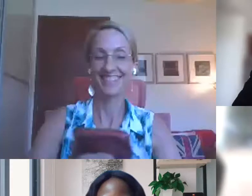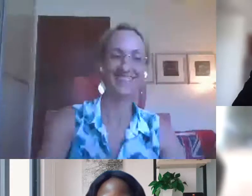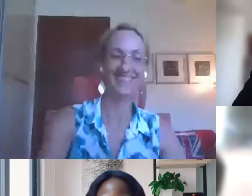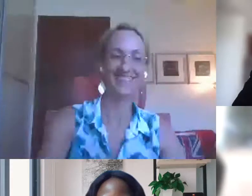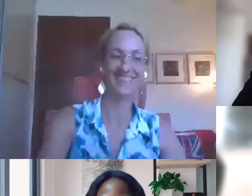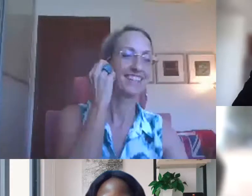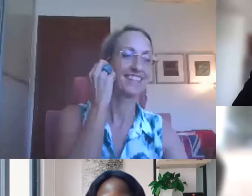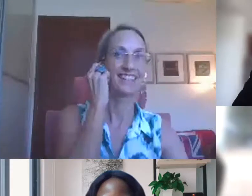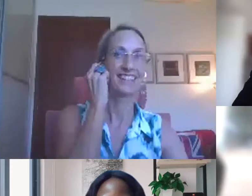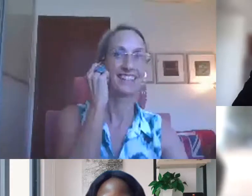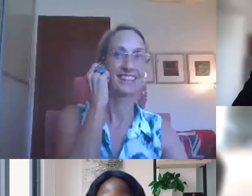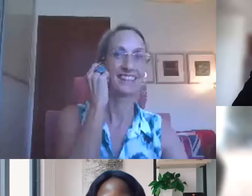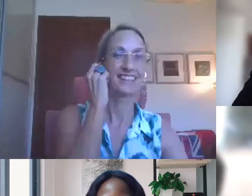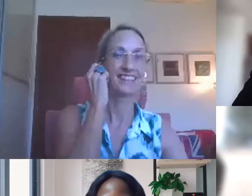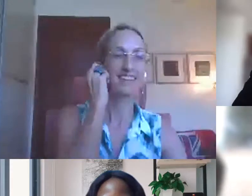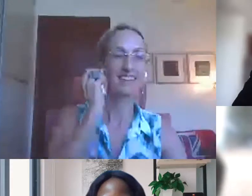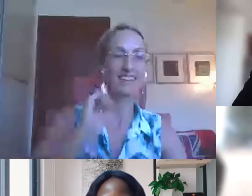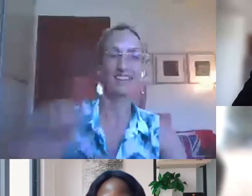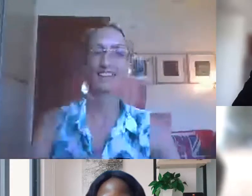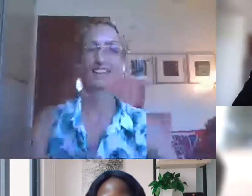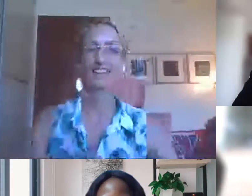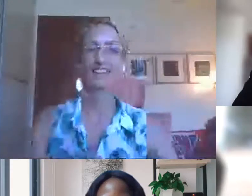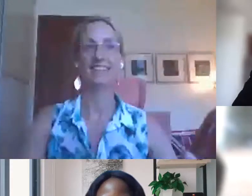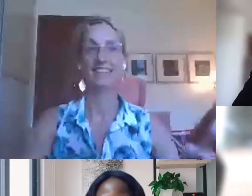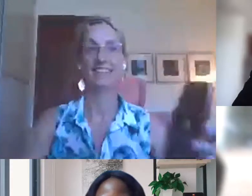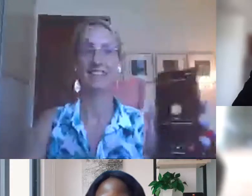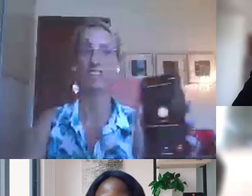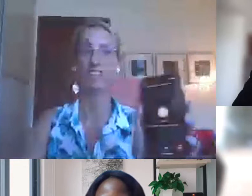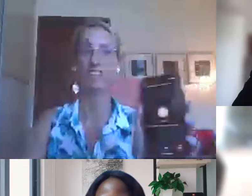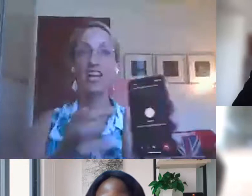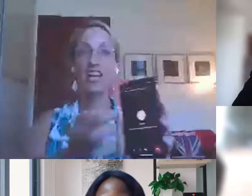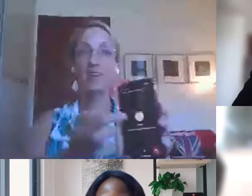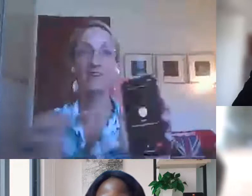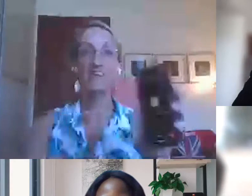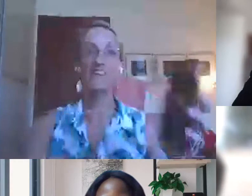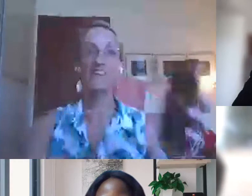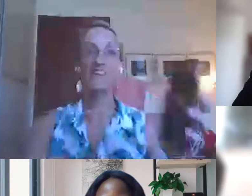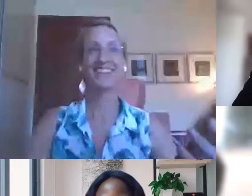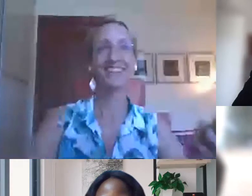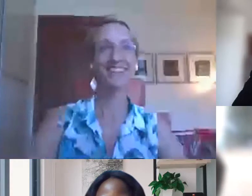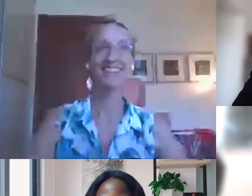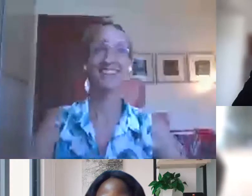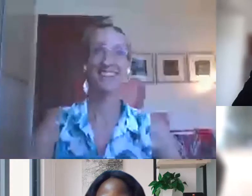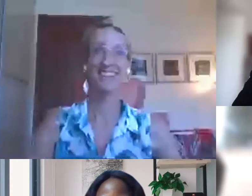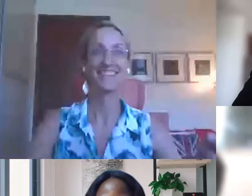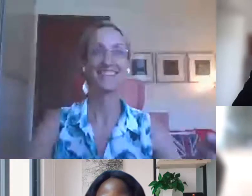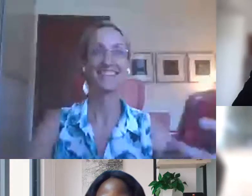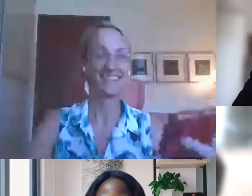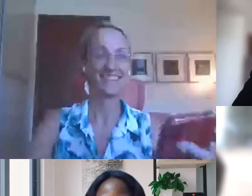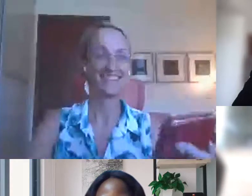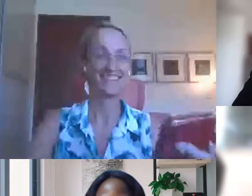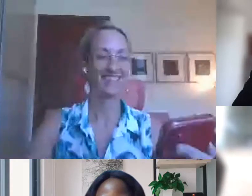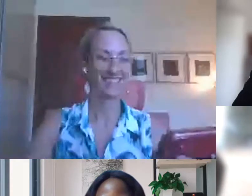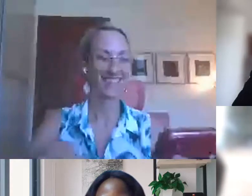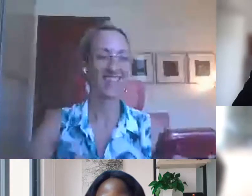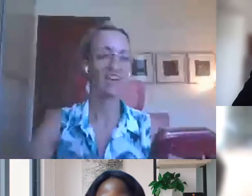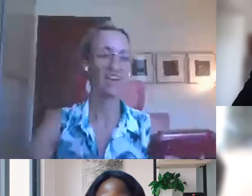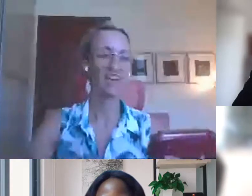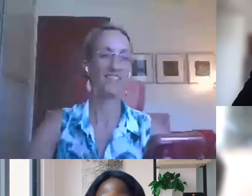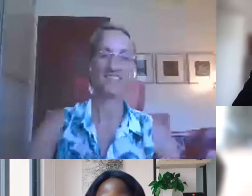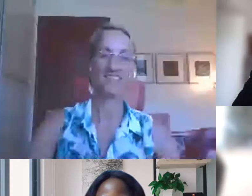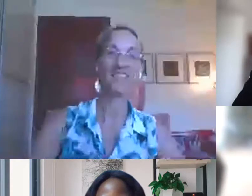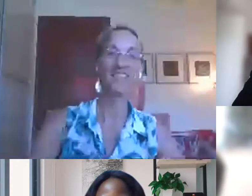work that I'm doing now. So your career is sort of like a series of steps that you keep building on. And every single thing that you